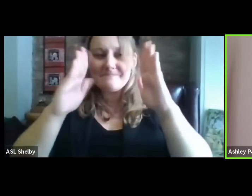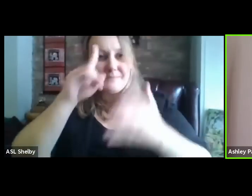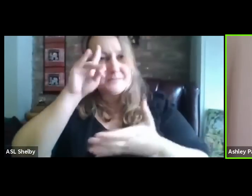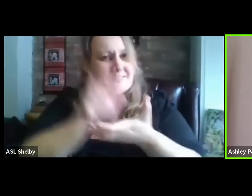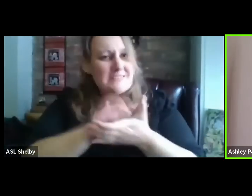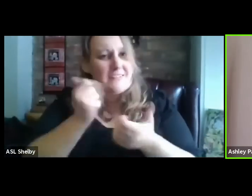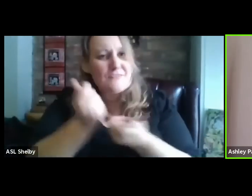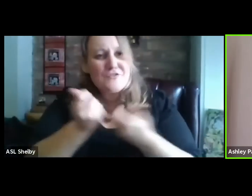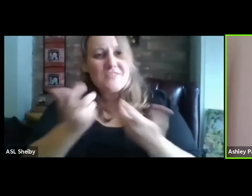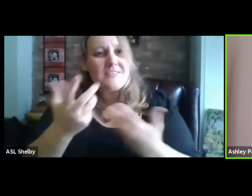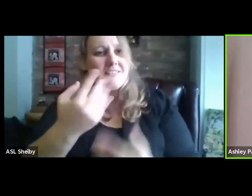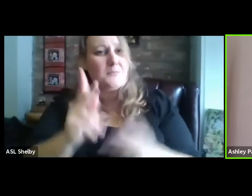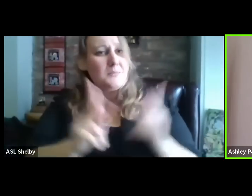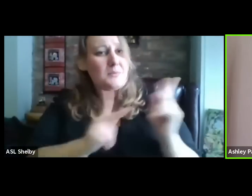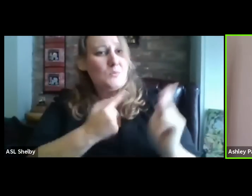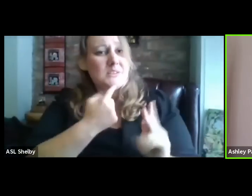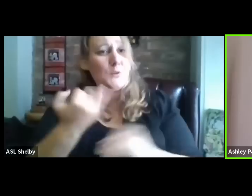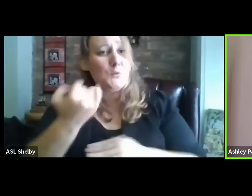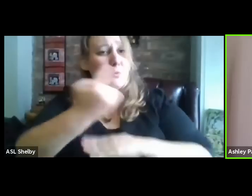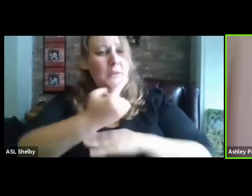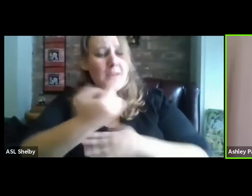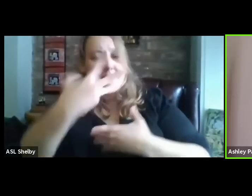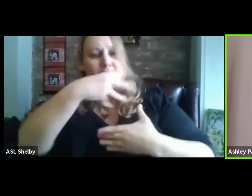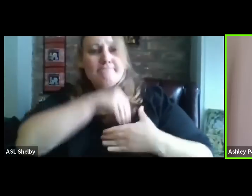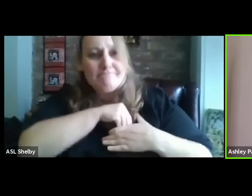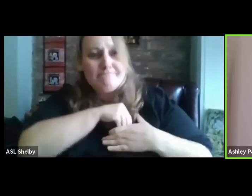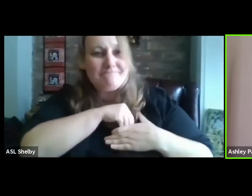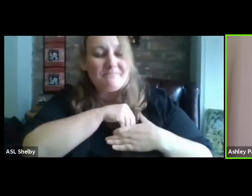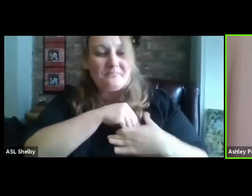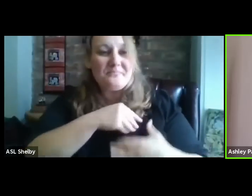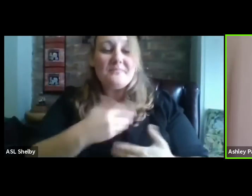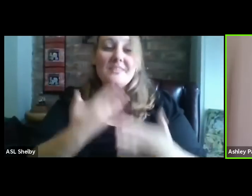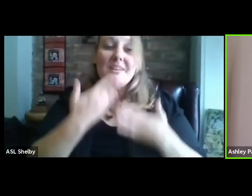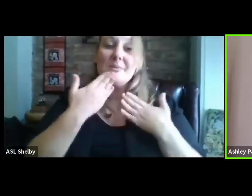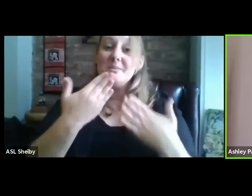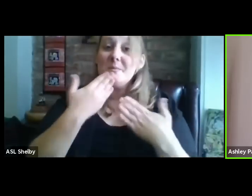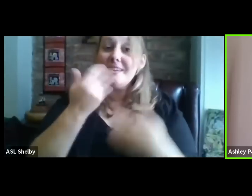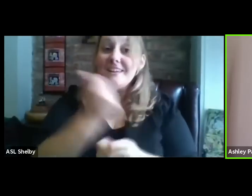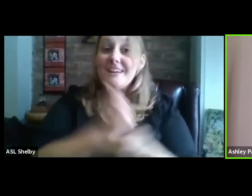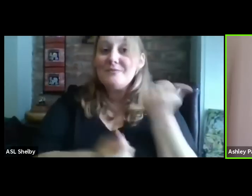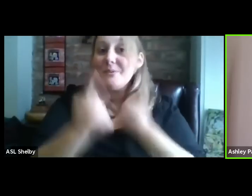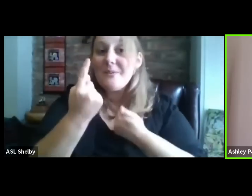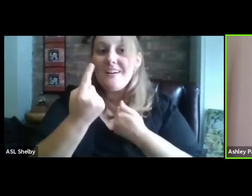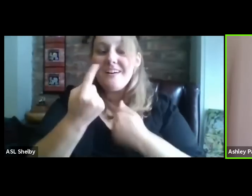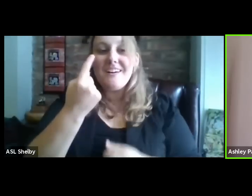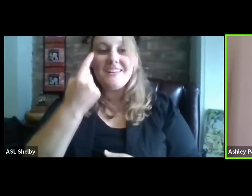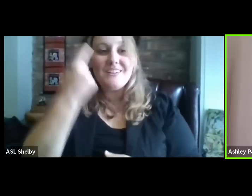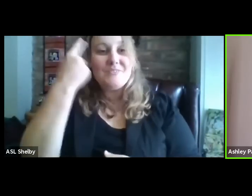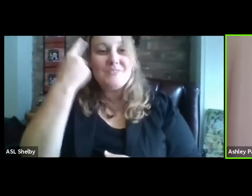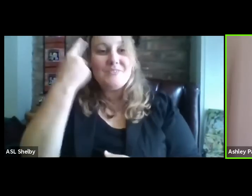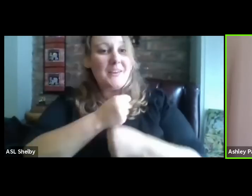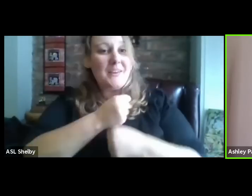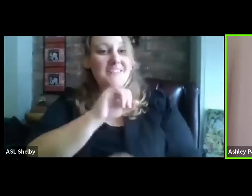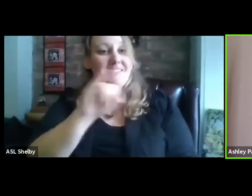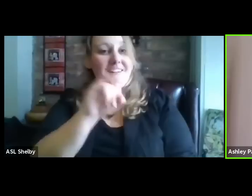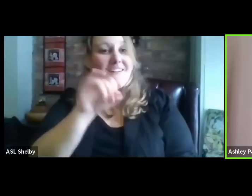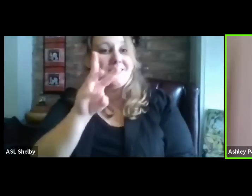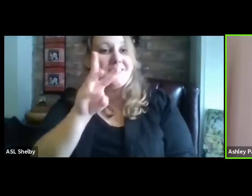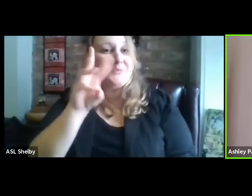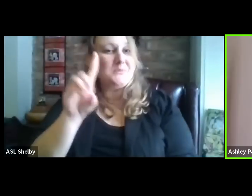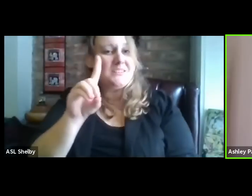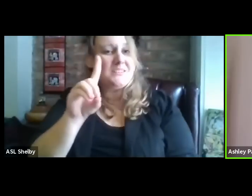everyone for making this International Horse Day this special, powerful, and fucking full